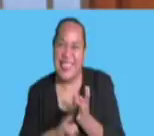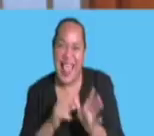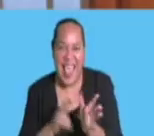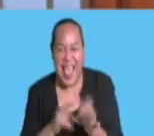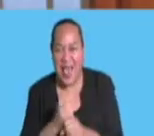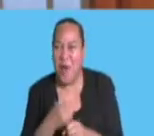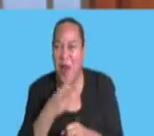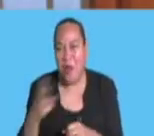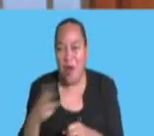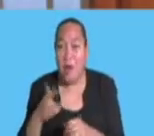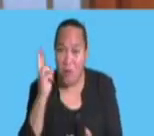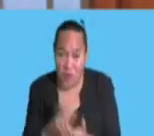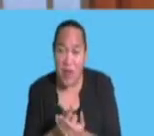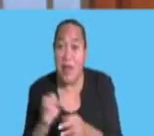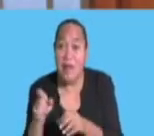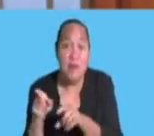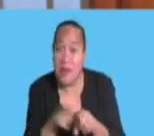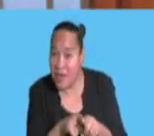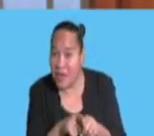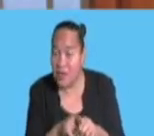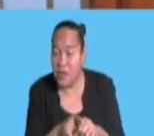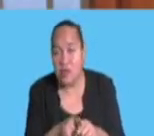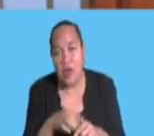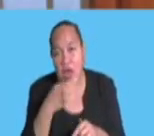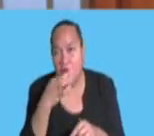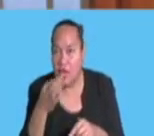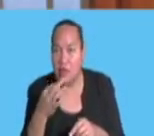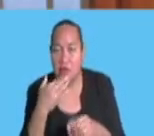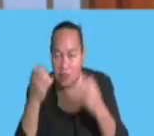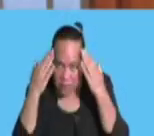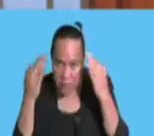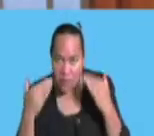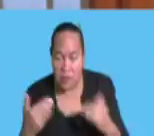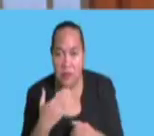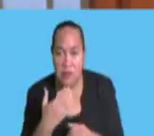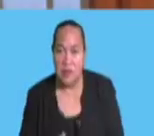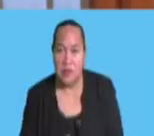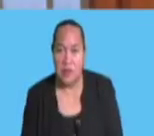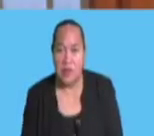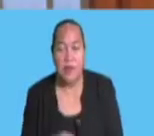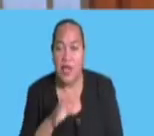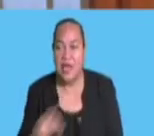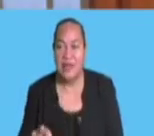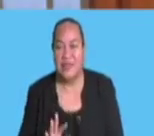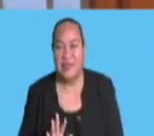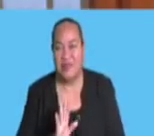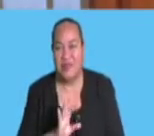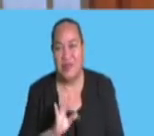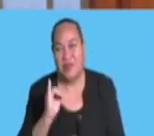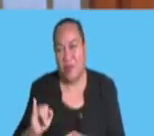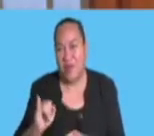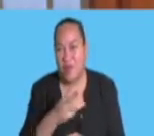its original meaning is an appendage. And I ask Honourable Speaker, please. Thank you. It is an offensive word, Honourable